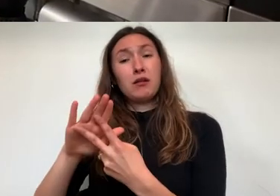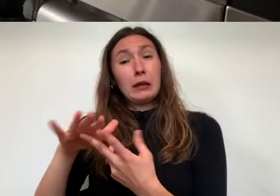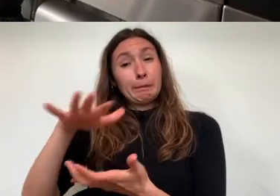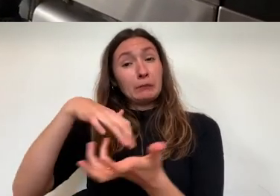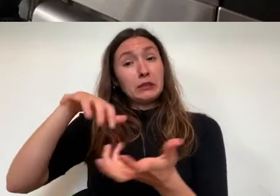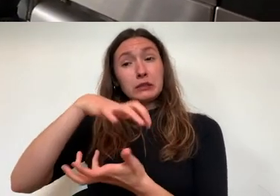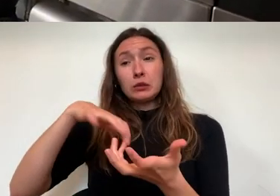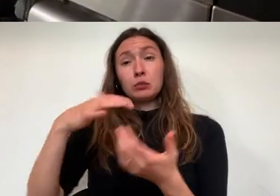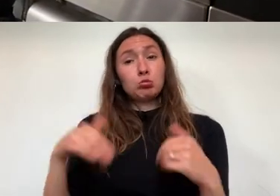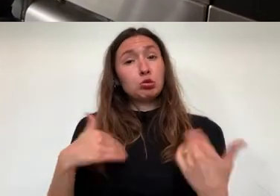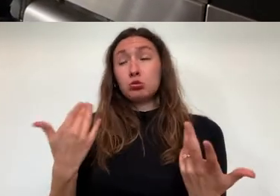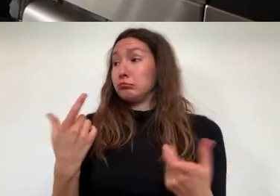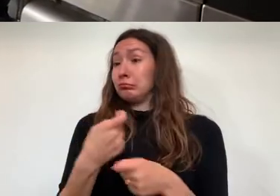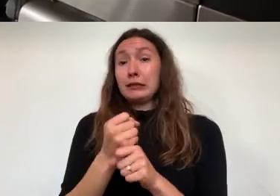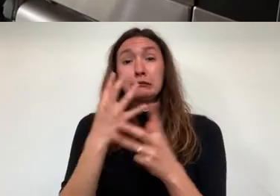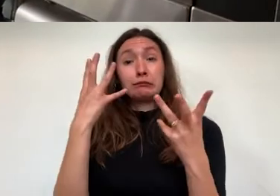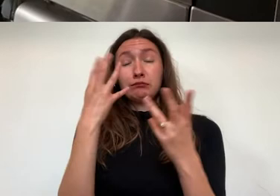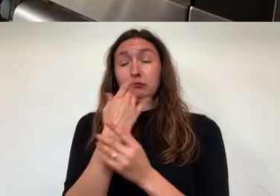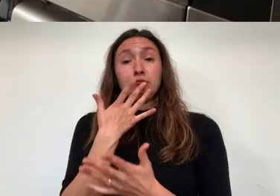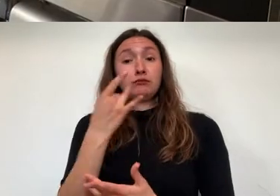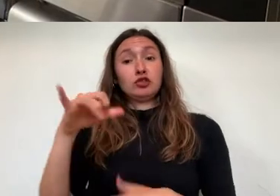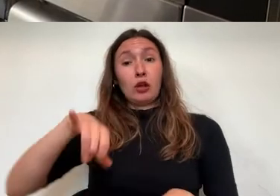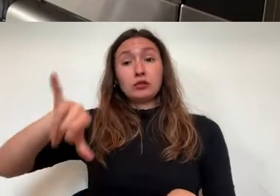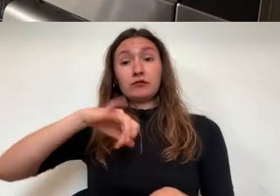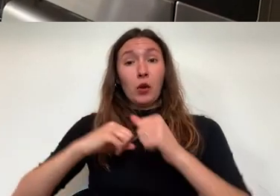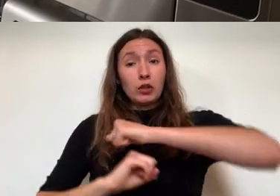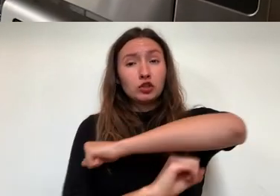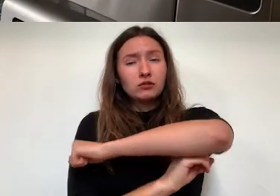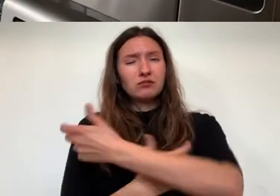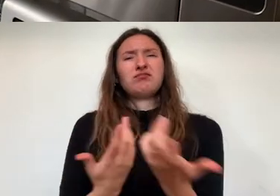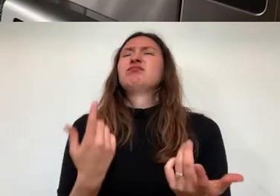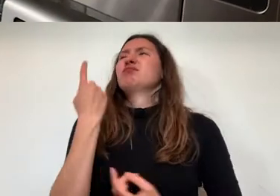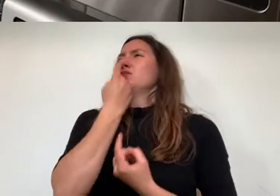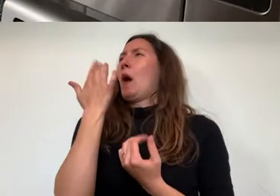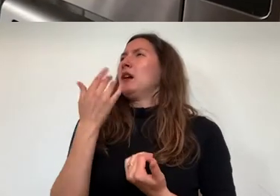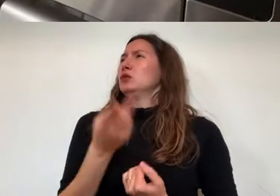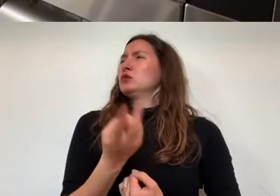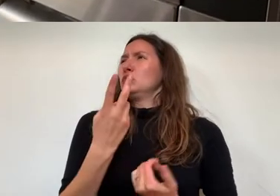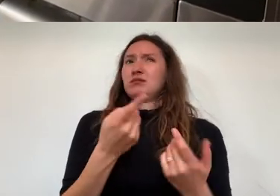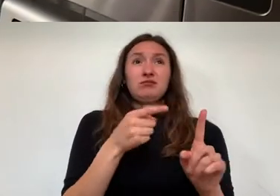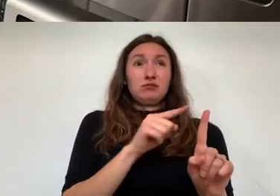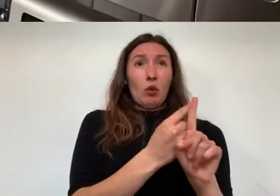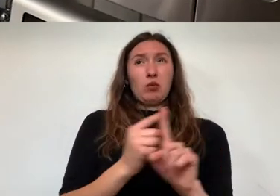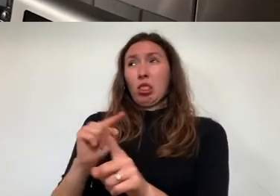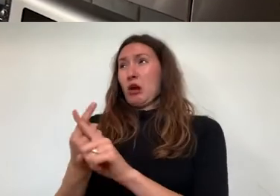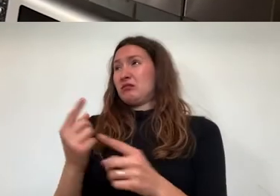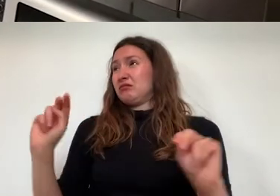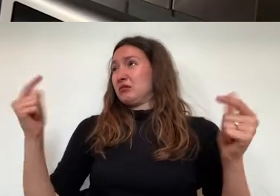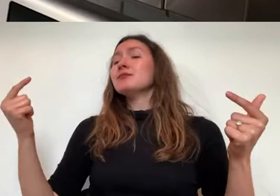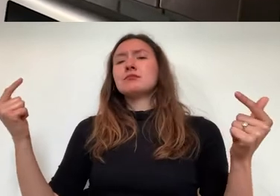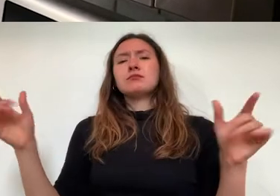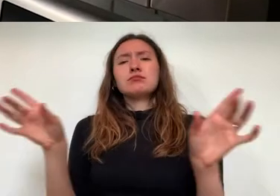with the flour makes it amazing? Like, what would possibly make that comforting? In French cooking, I mentioned